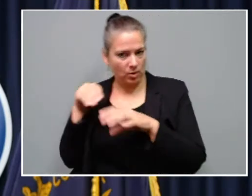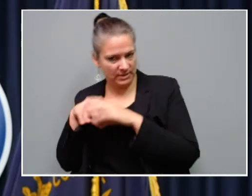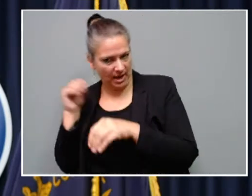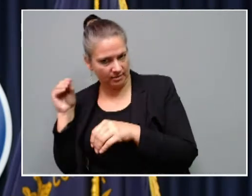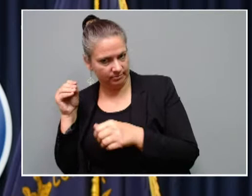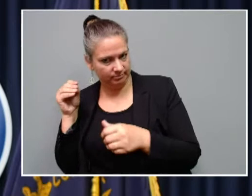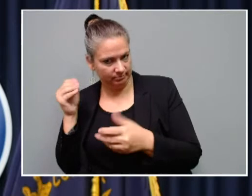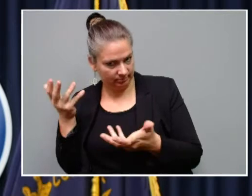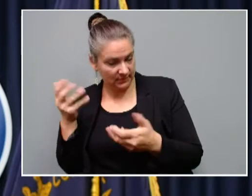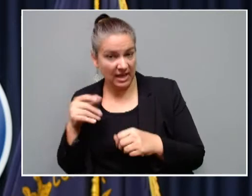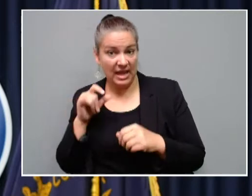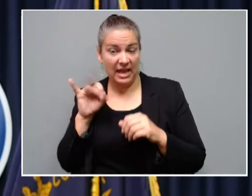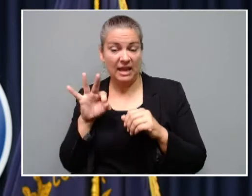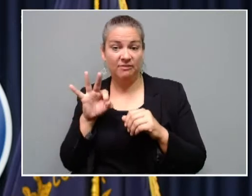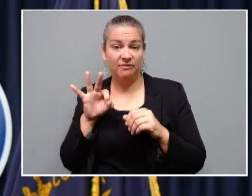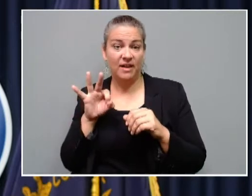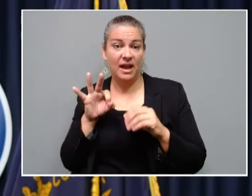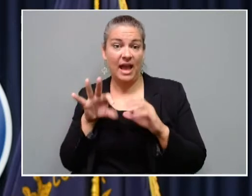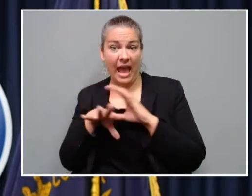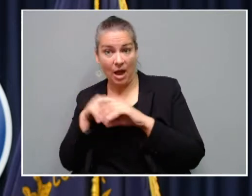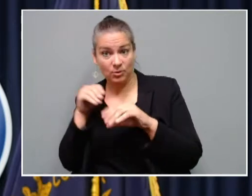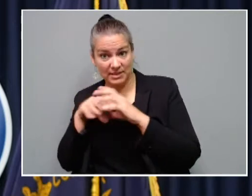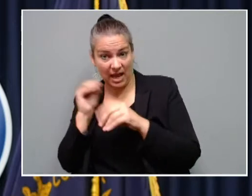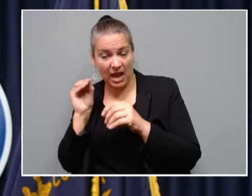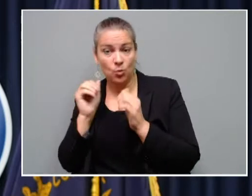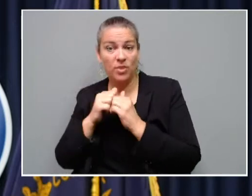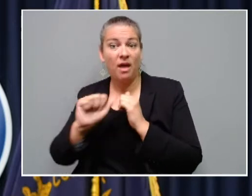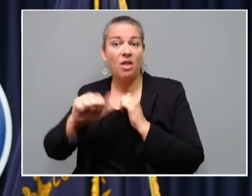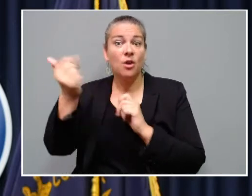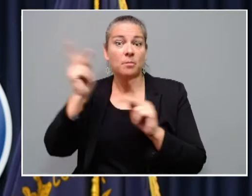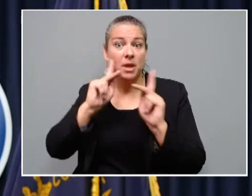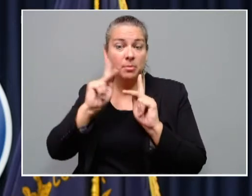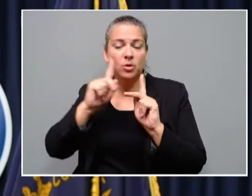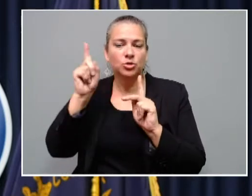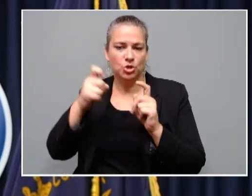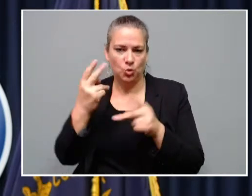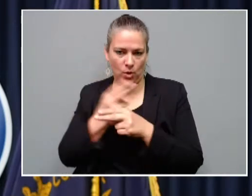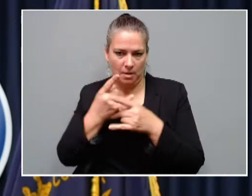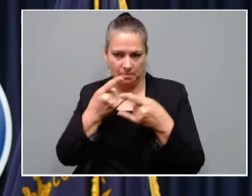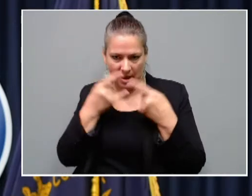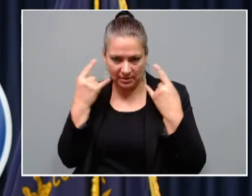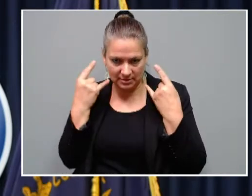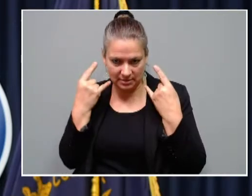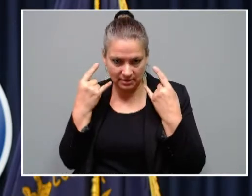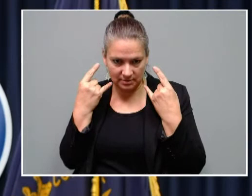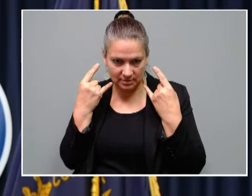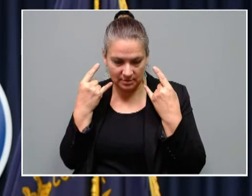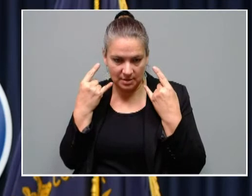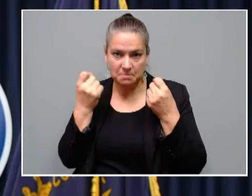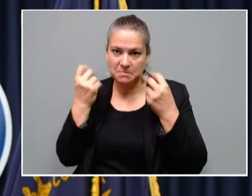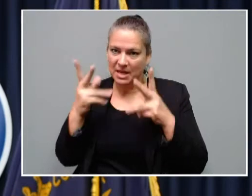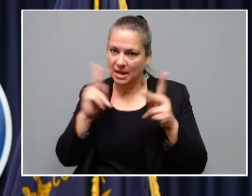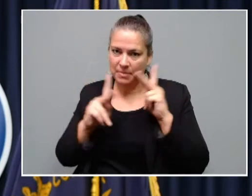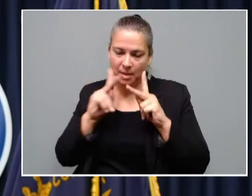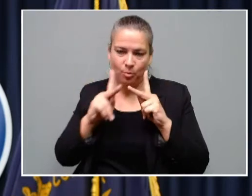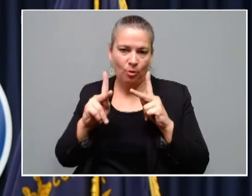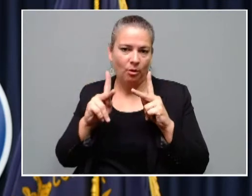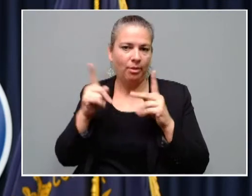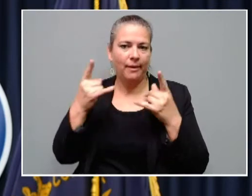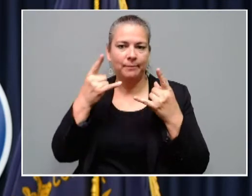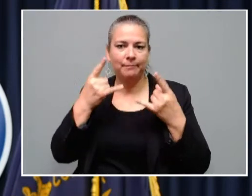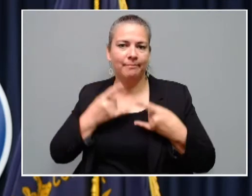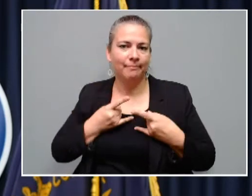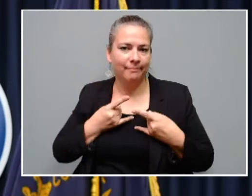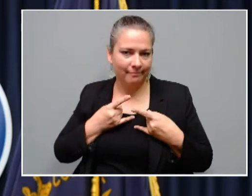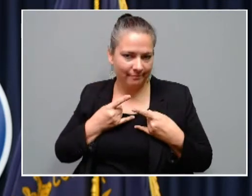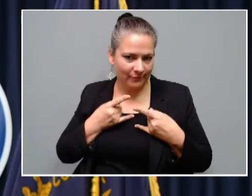with members outside of your family, you ought to be wearing a mask. And a lot of people let their guard down on the holidays, and